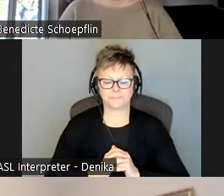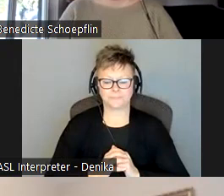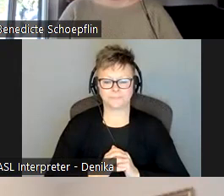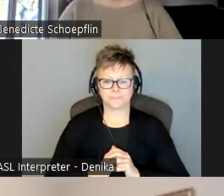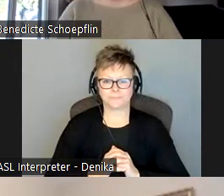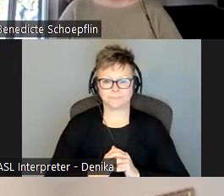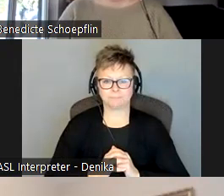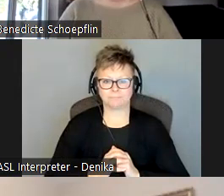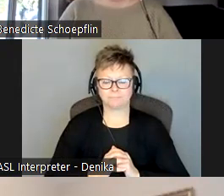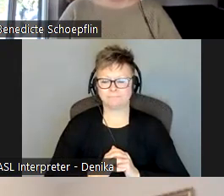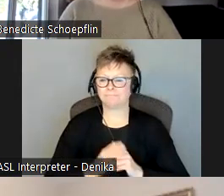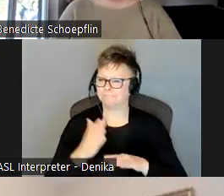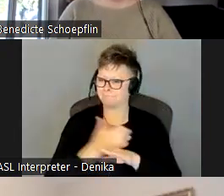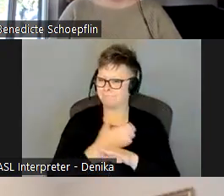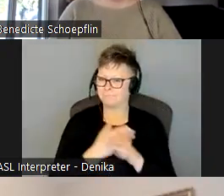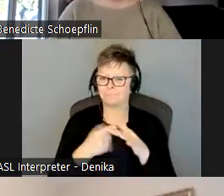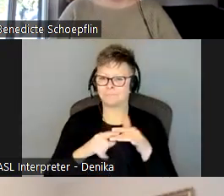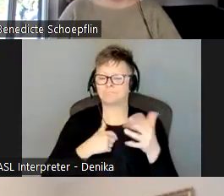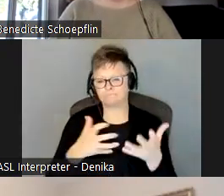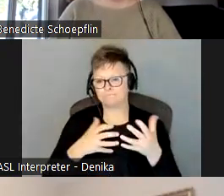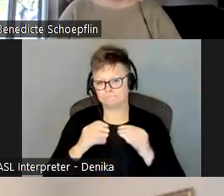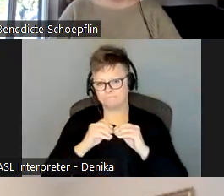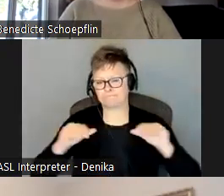Before we begin, I'd like to give our land acknowledgement.